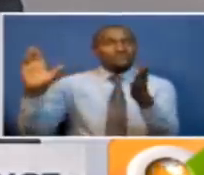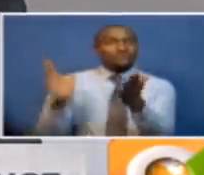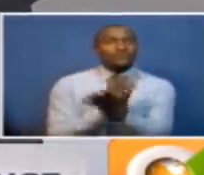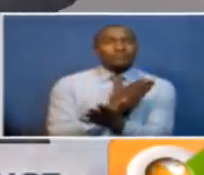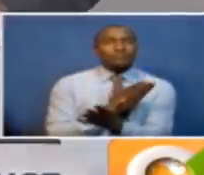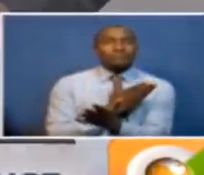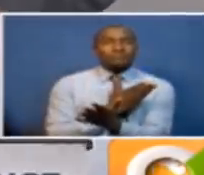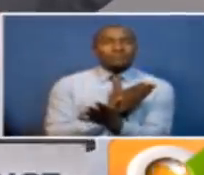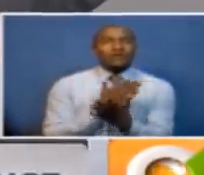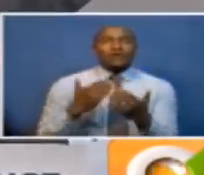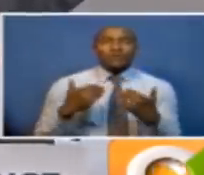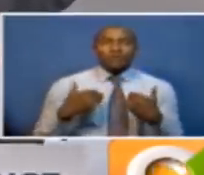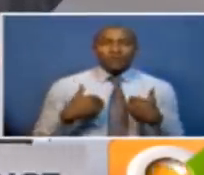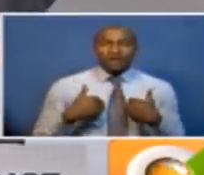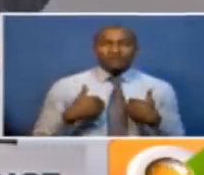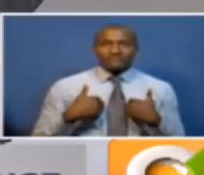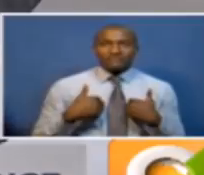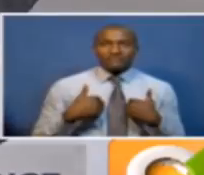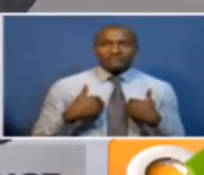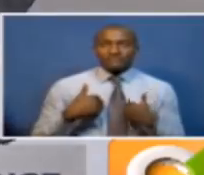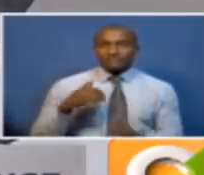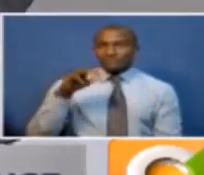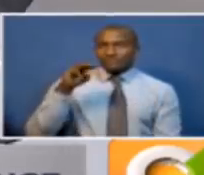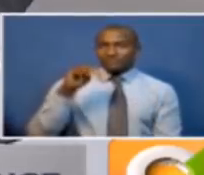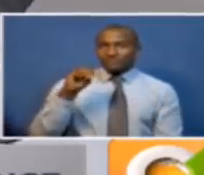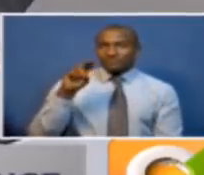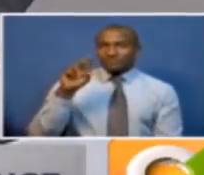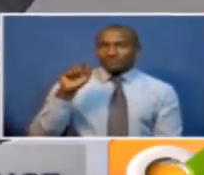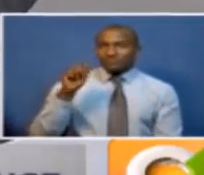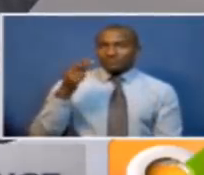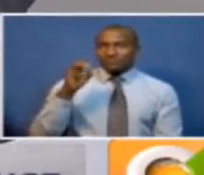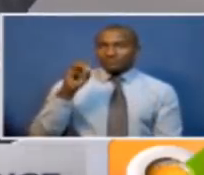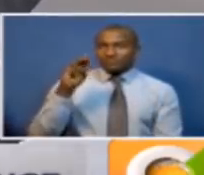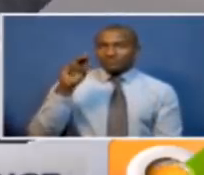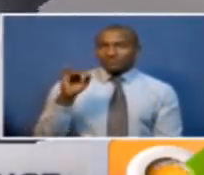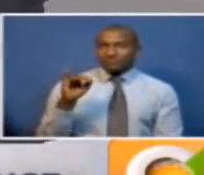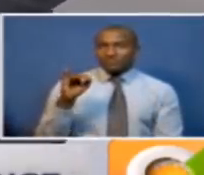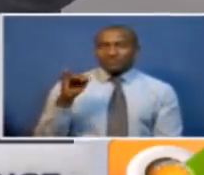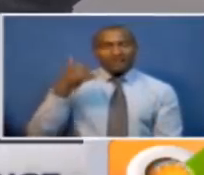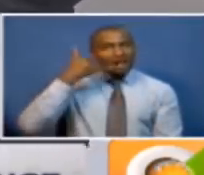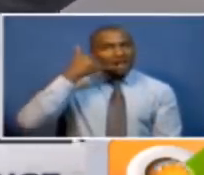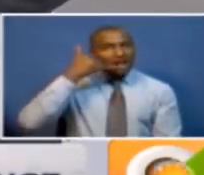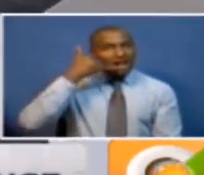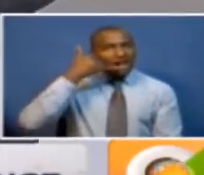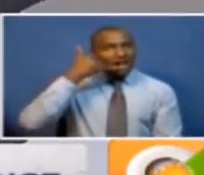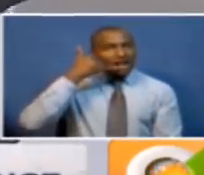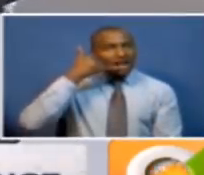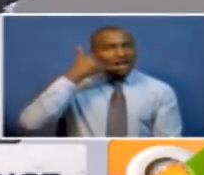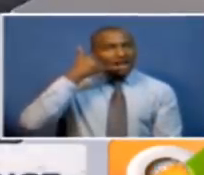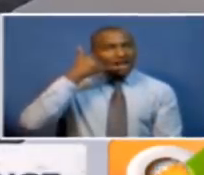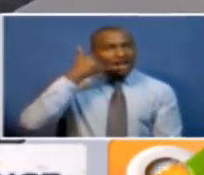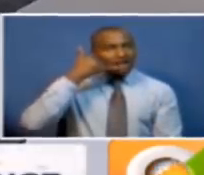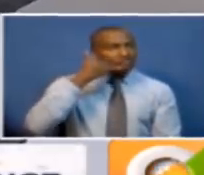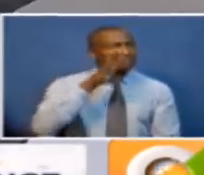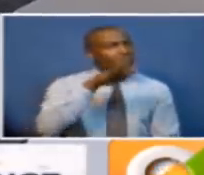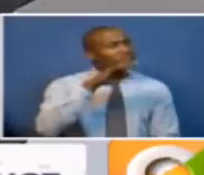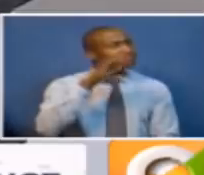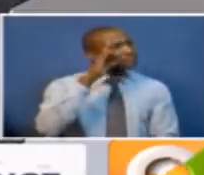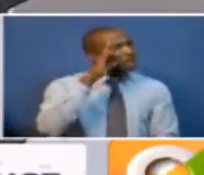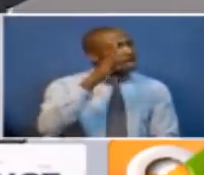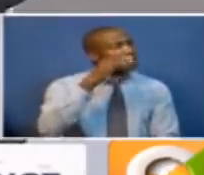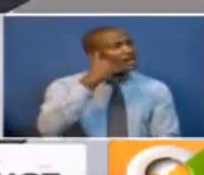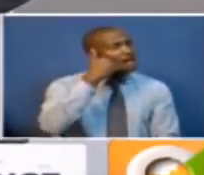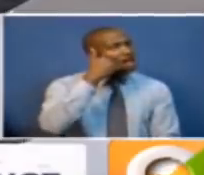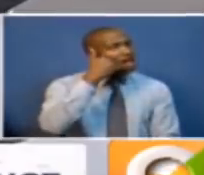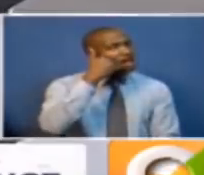a advocate of the High Court, Muthomi Thiankolu, who's joining us right now over the phone. If you can hear me, Muthomi, when it comes to